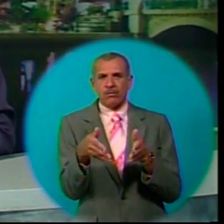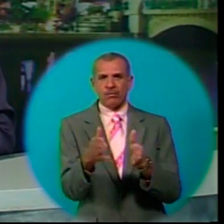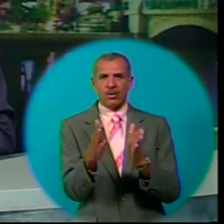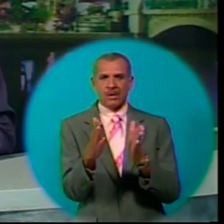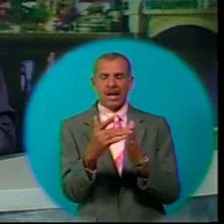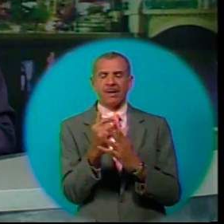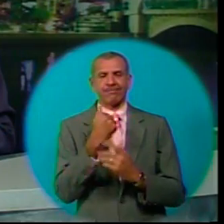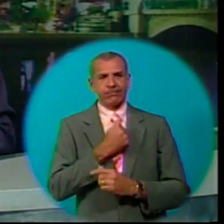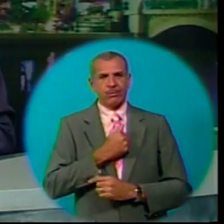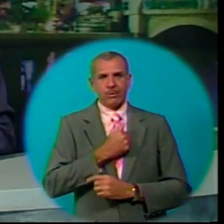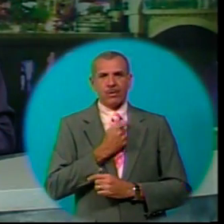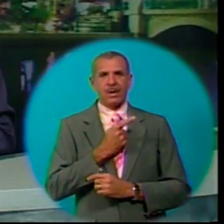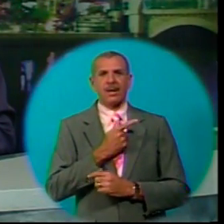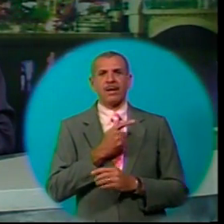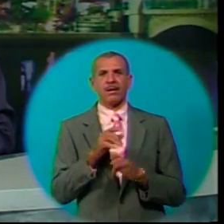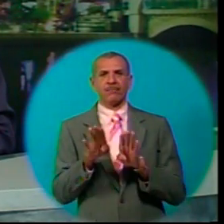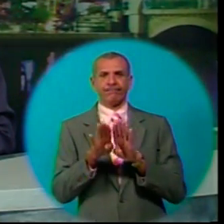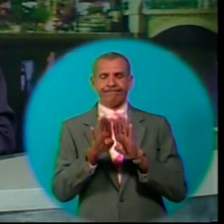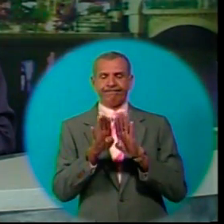any inconvenience caused.